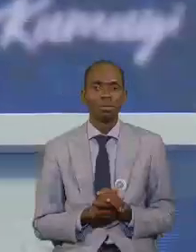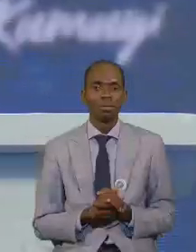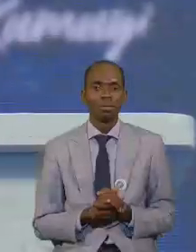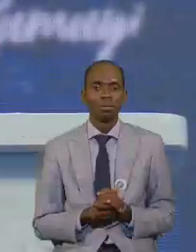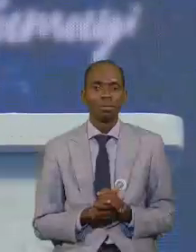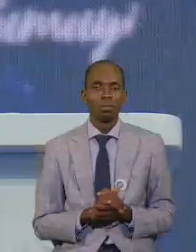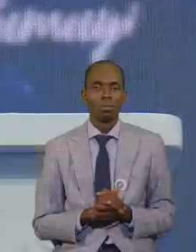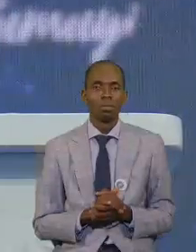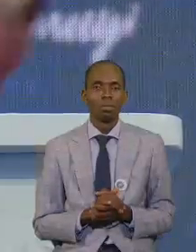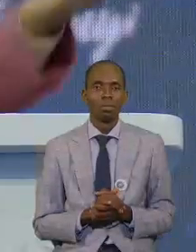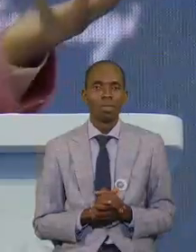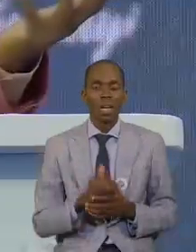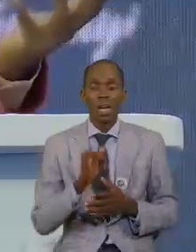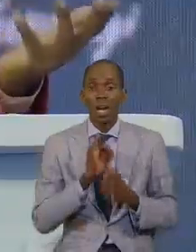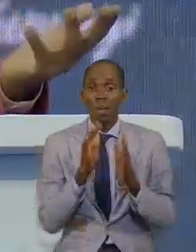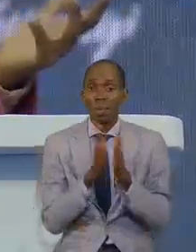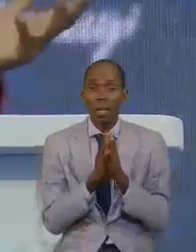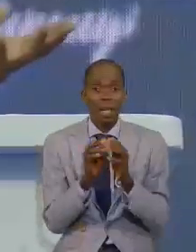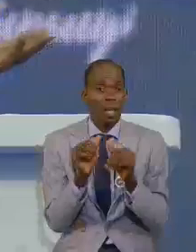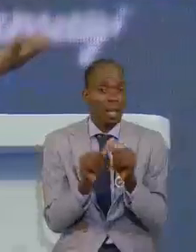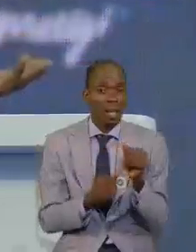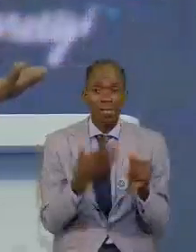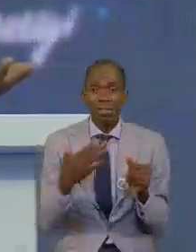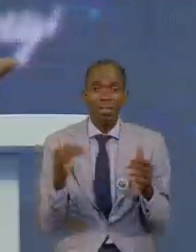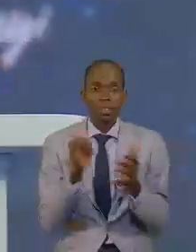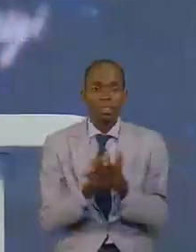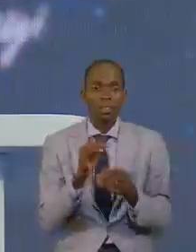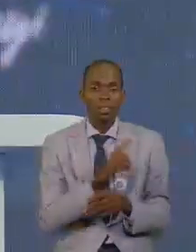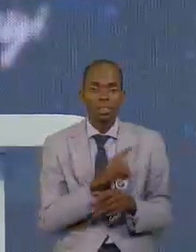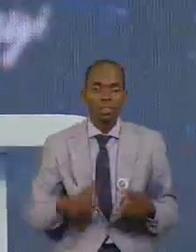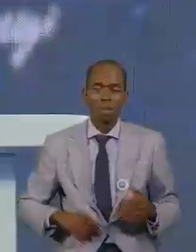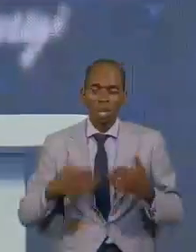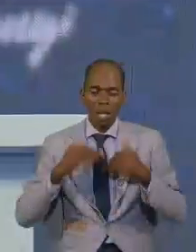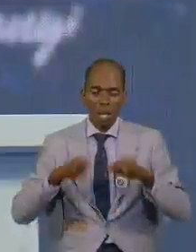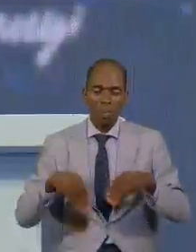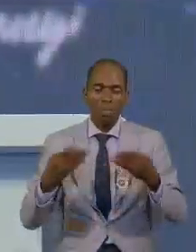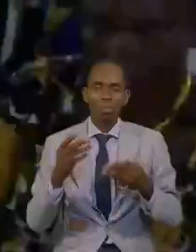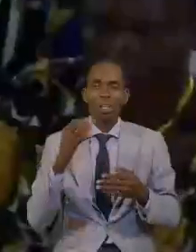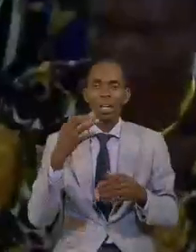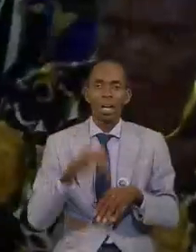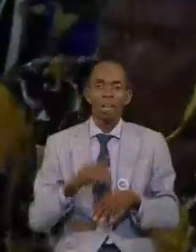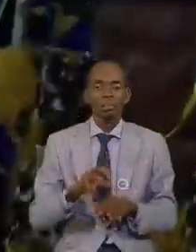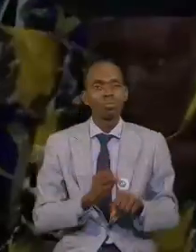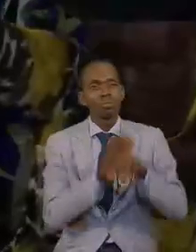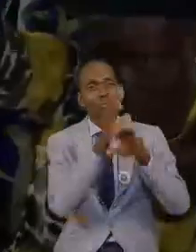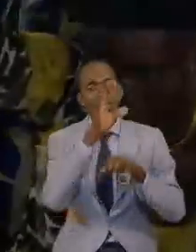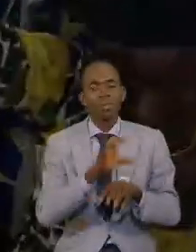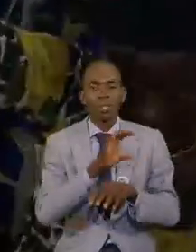I pray everything the Lord has provided at Calvary will be for you.